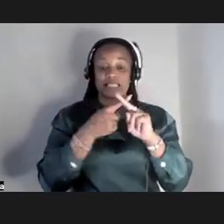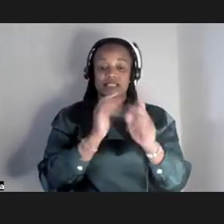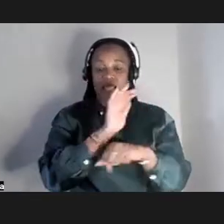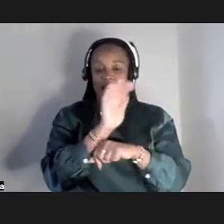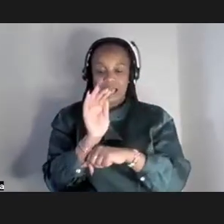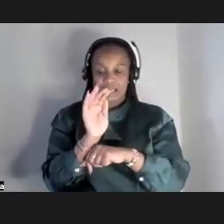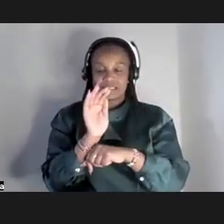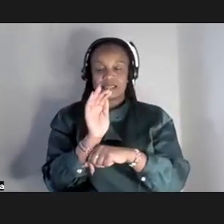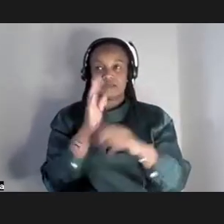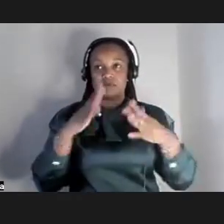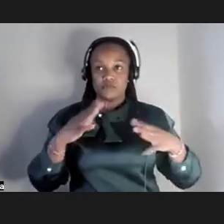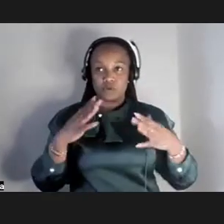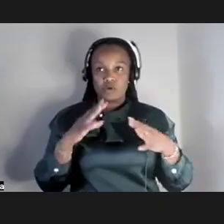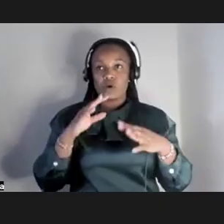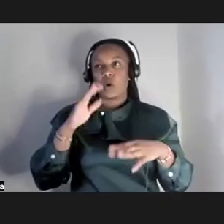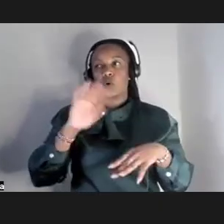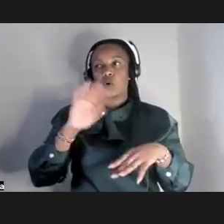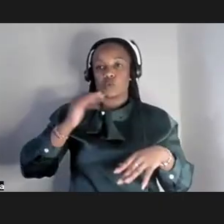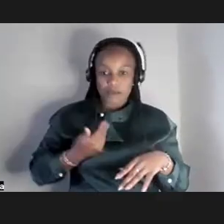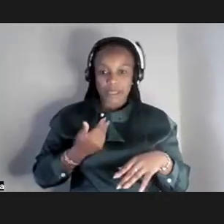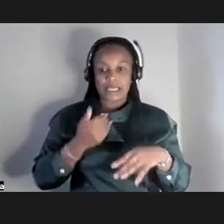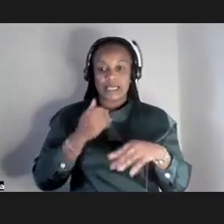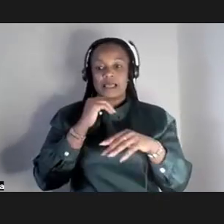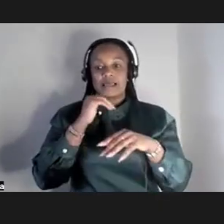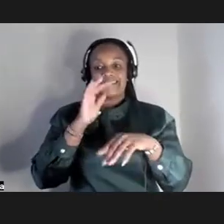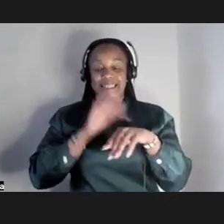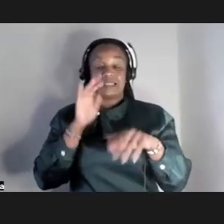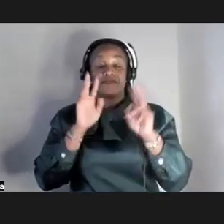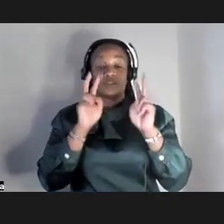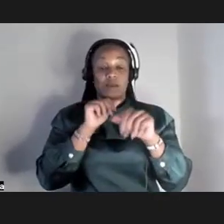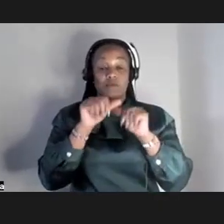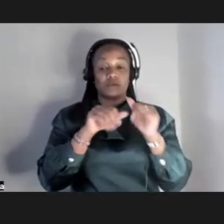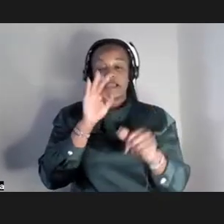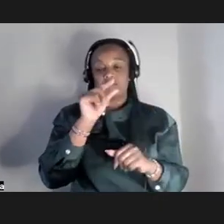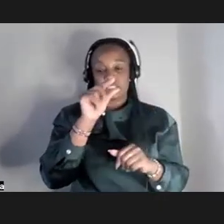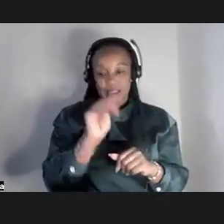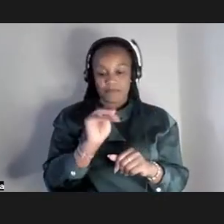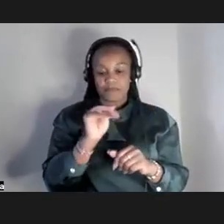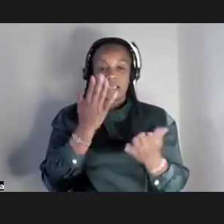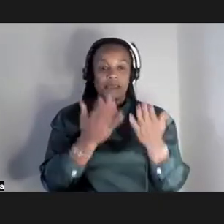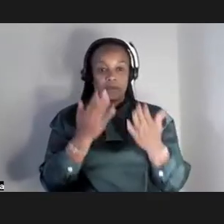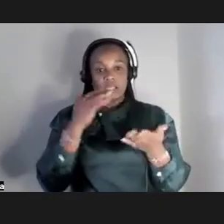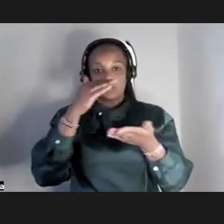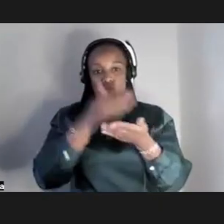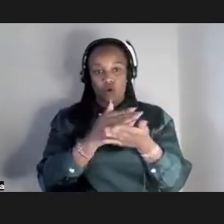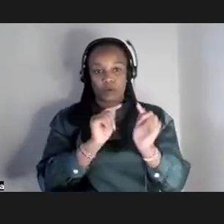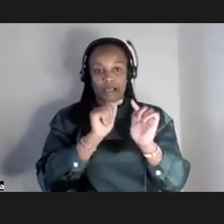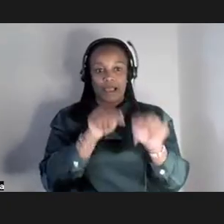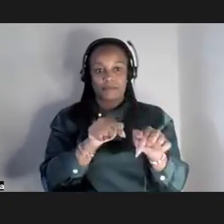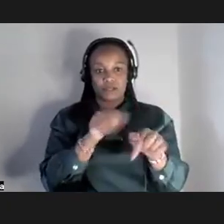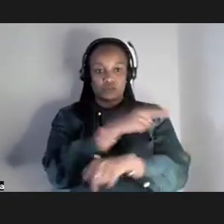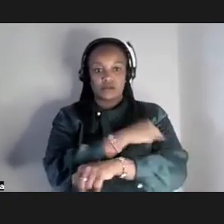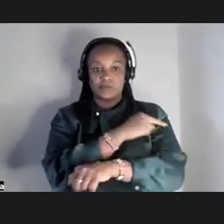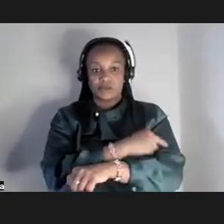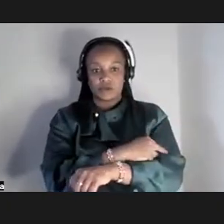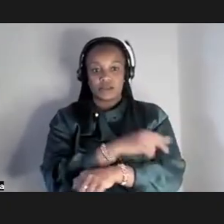about sensitive issues about their FGM status, most likely they may stop coming to a facility. That was one at the background of what